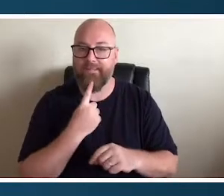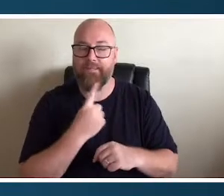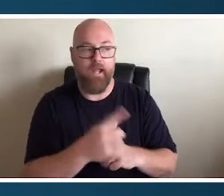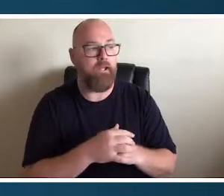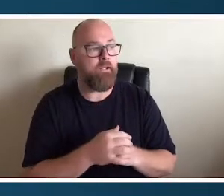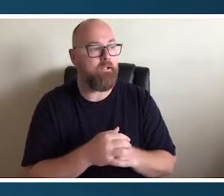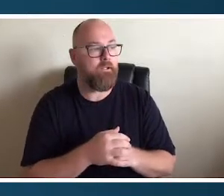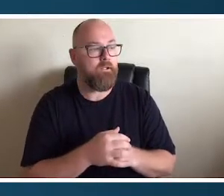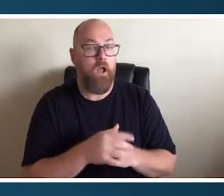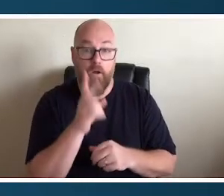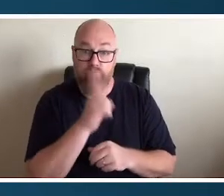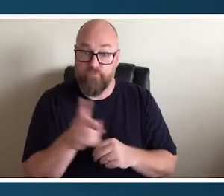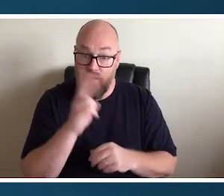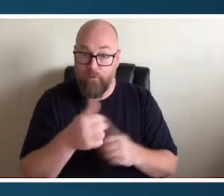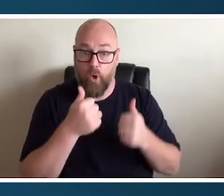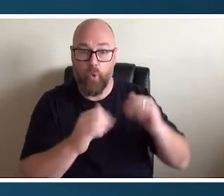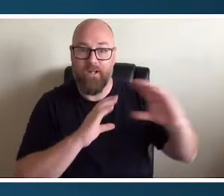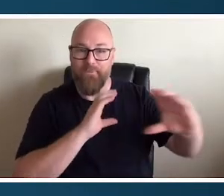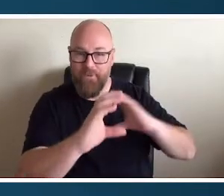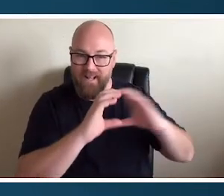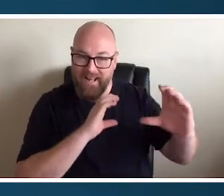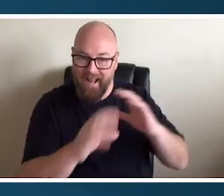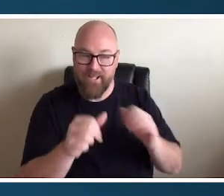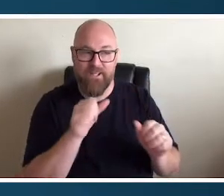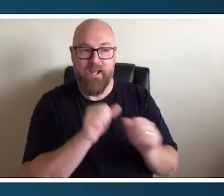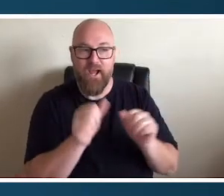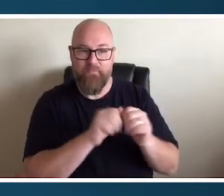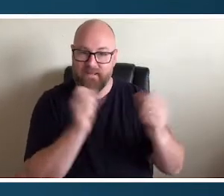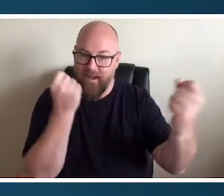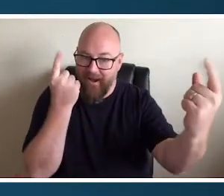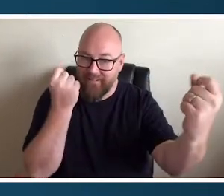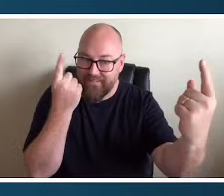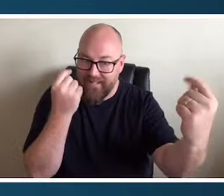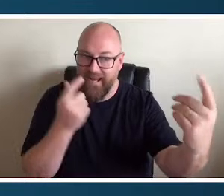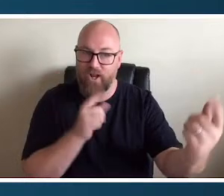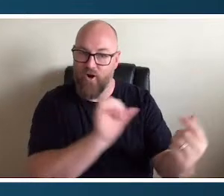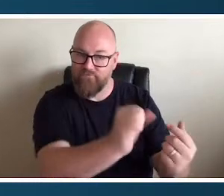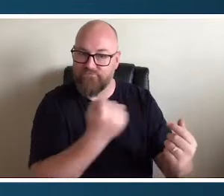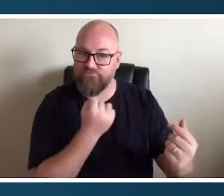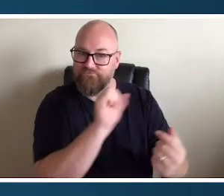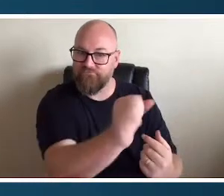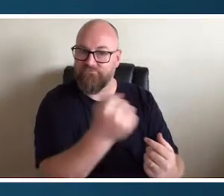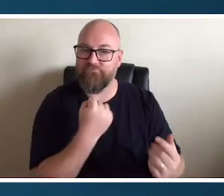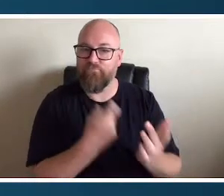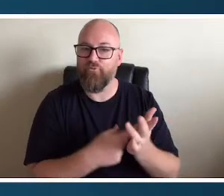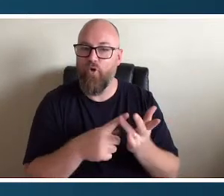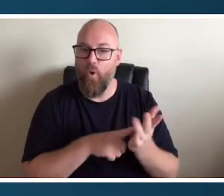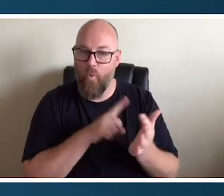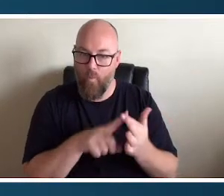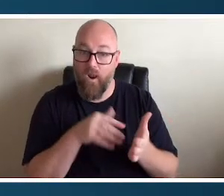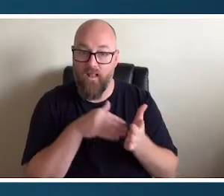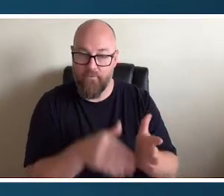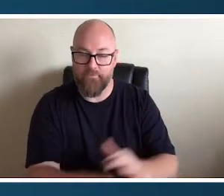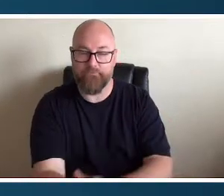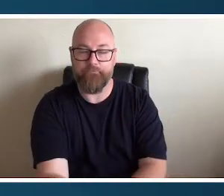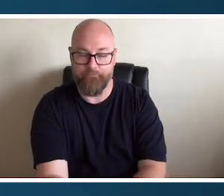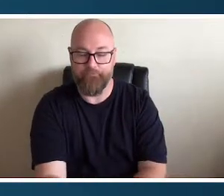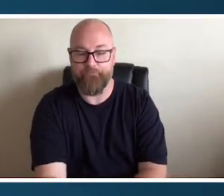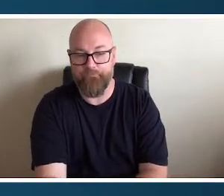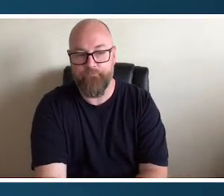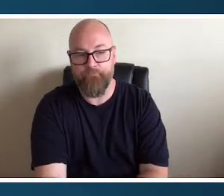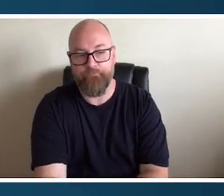frequent communications and better understanding and respect of each other's roles also help improve the